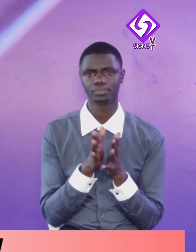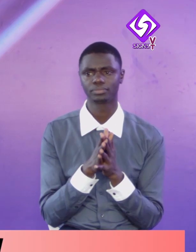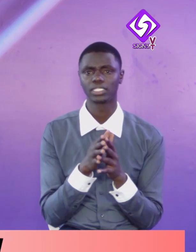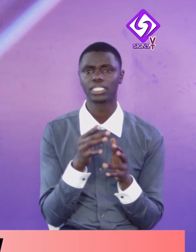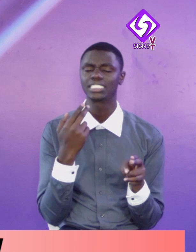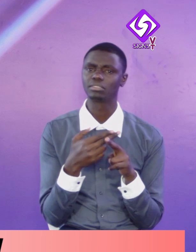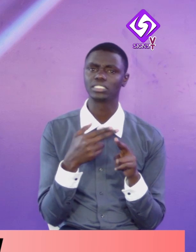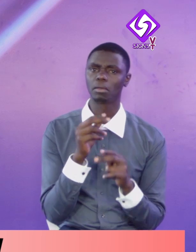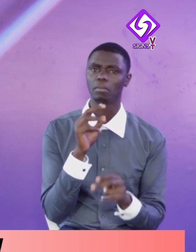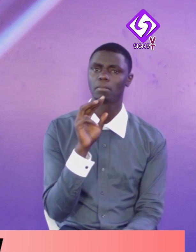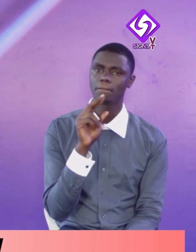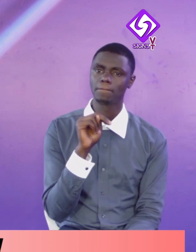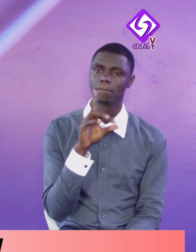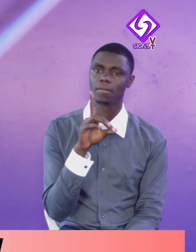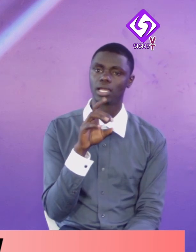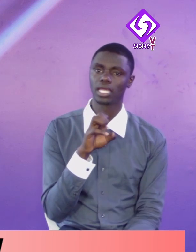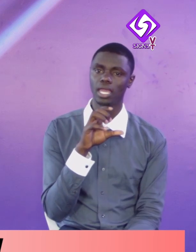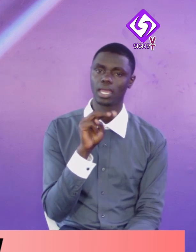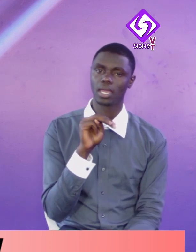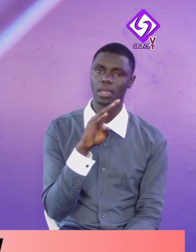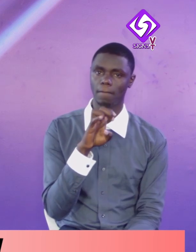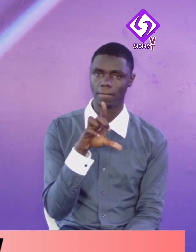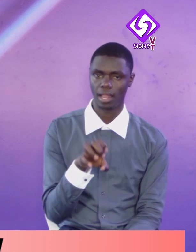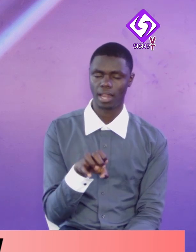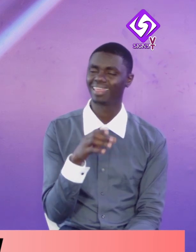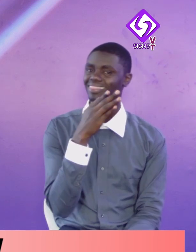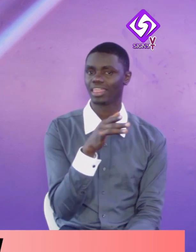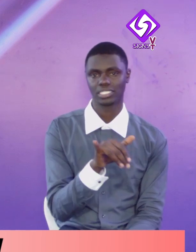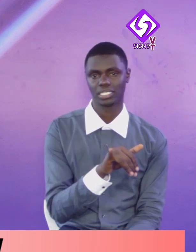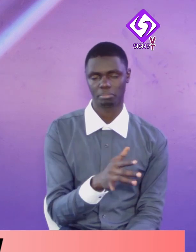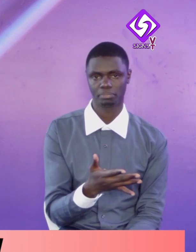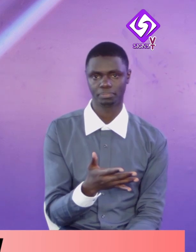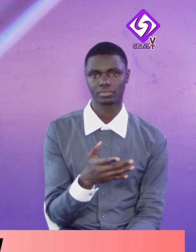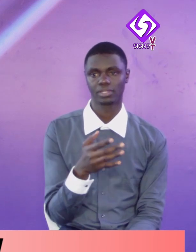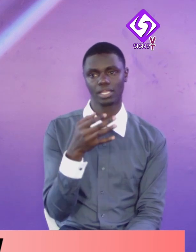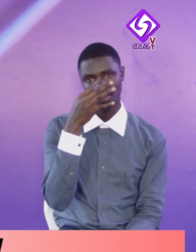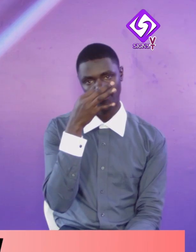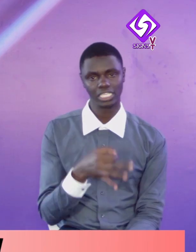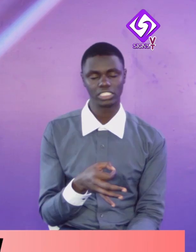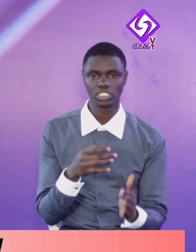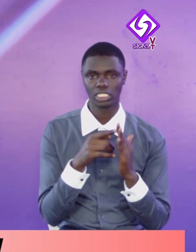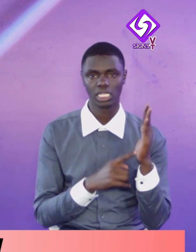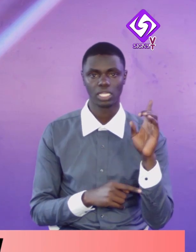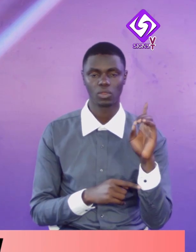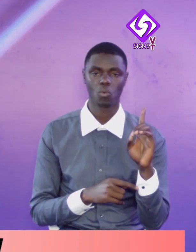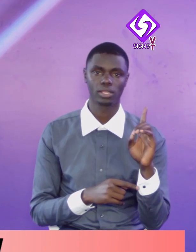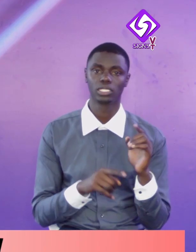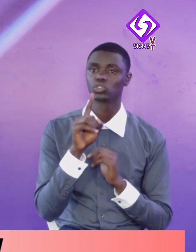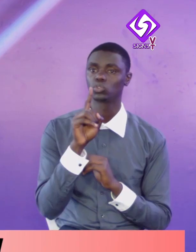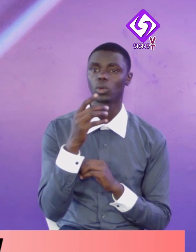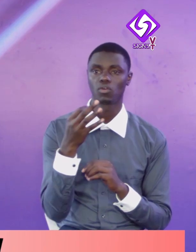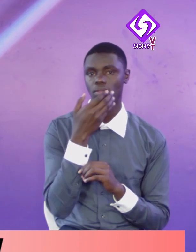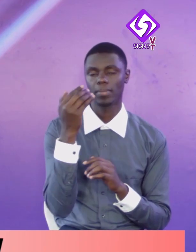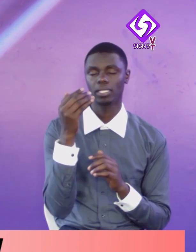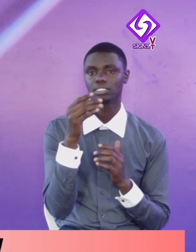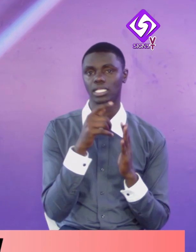Dembele won the Ballon d'Or and he was there in the France League 1. So it is one of the best league